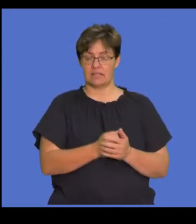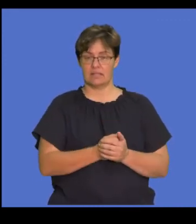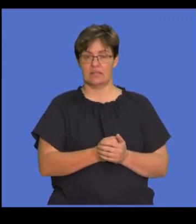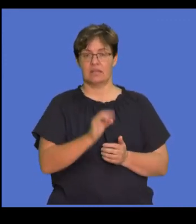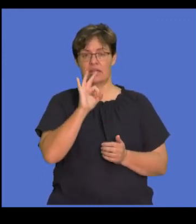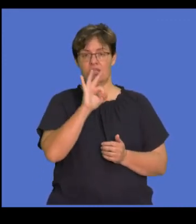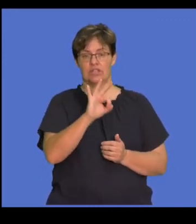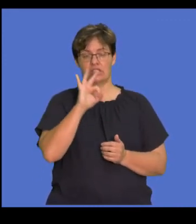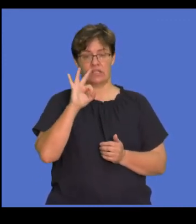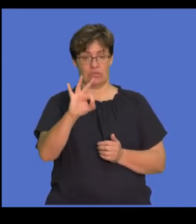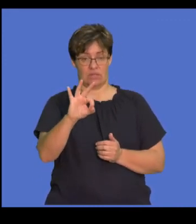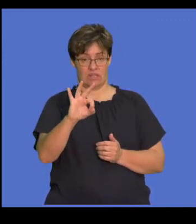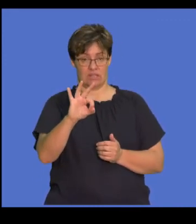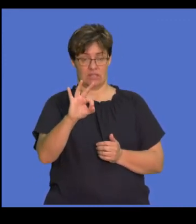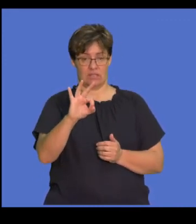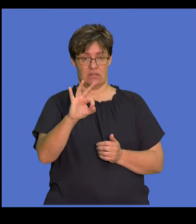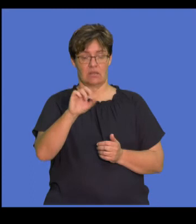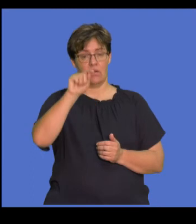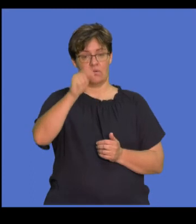be